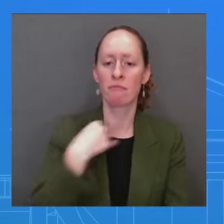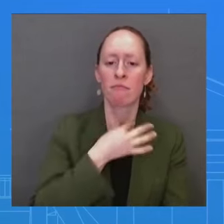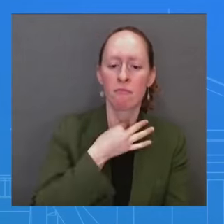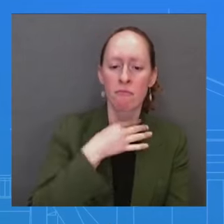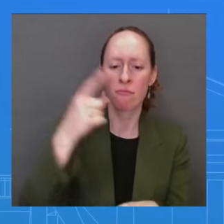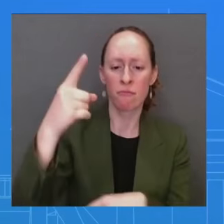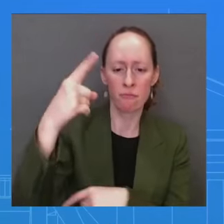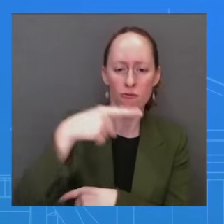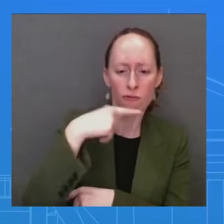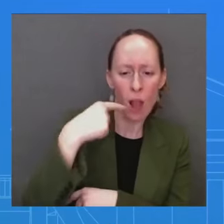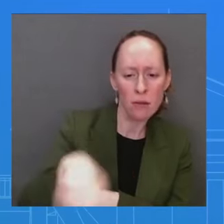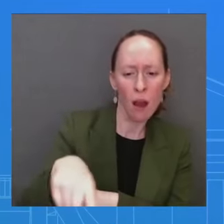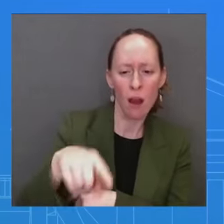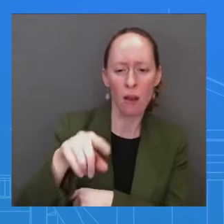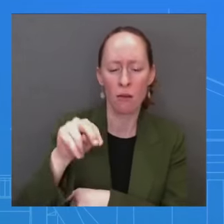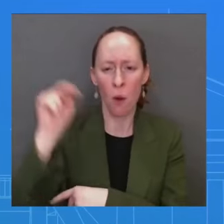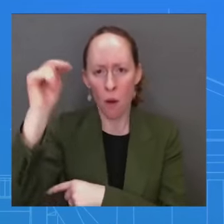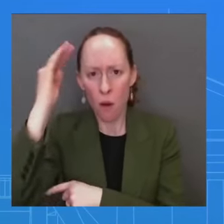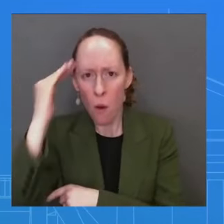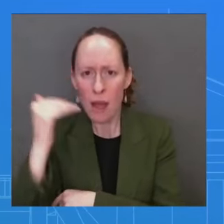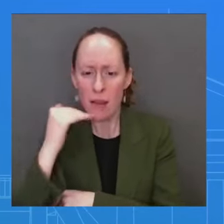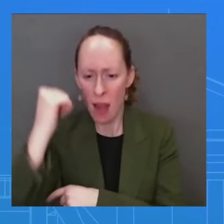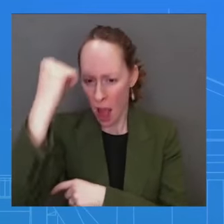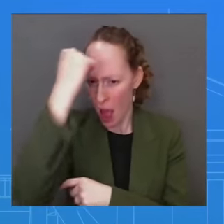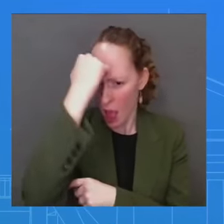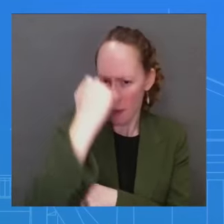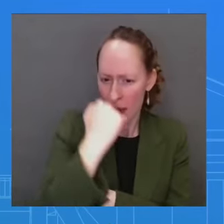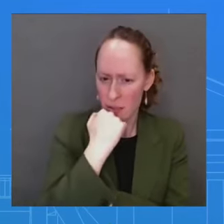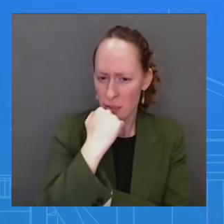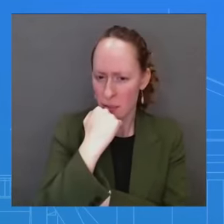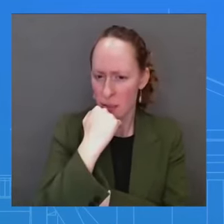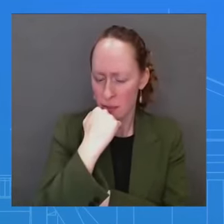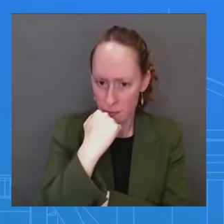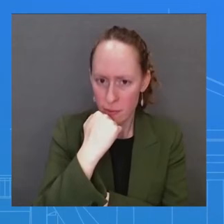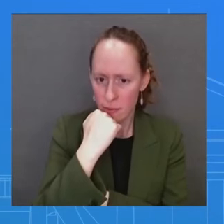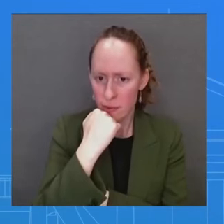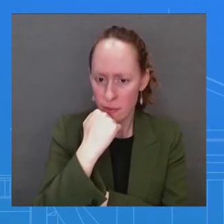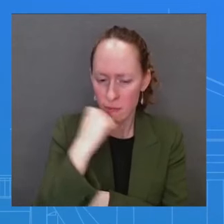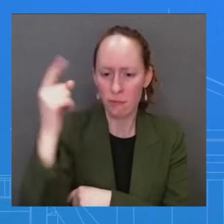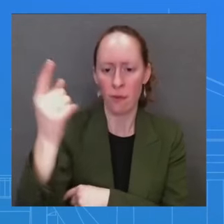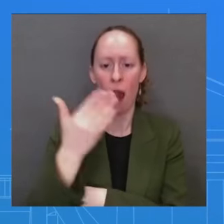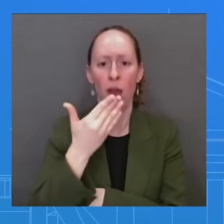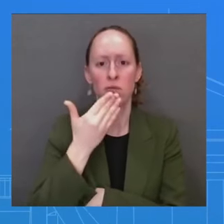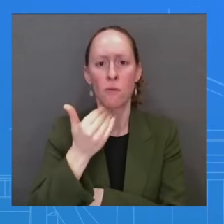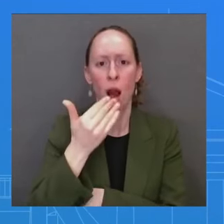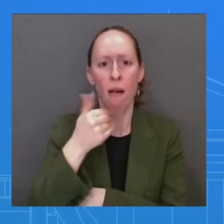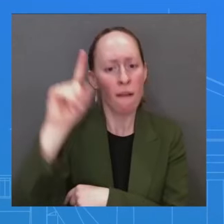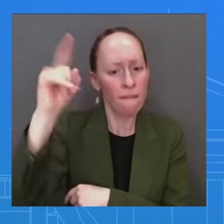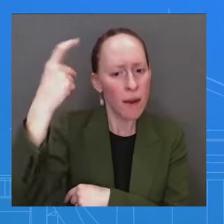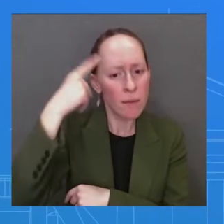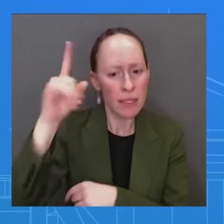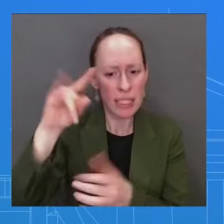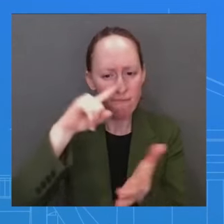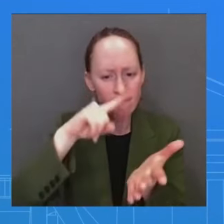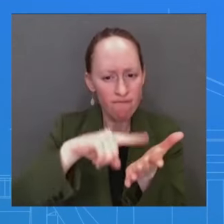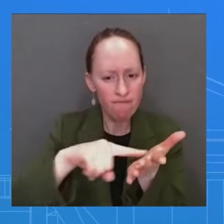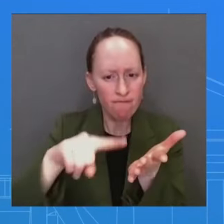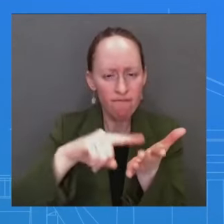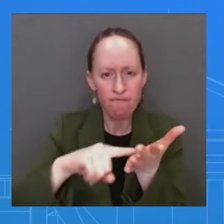government recently showed evidence to the media that North Korea provided weapons